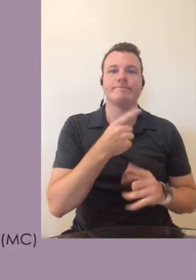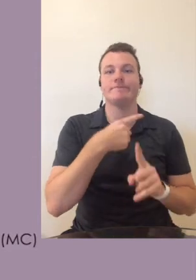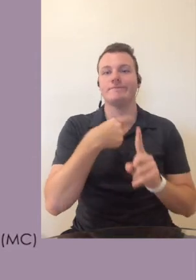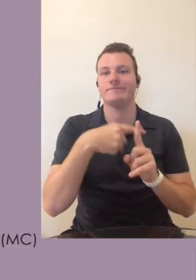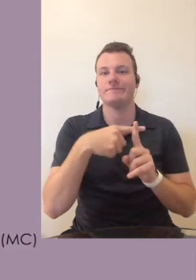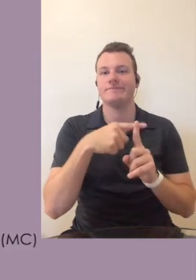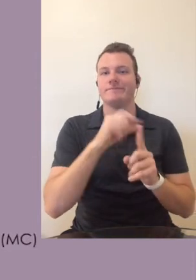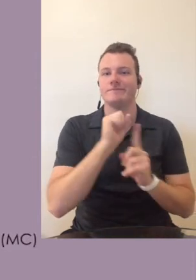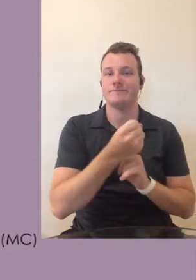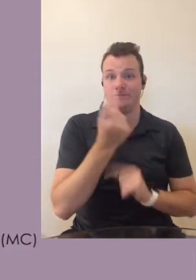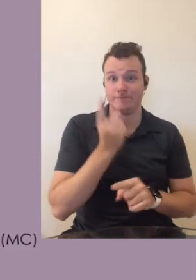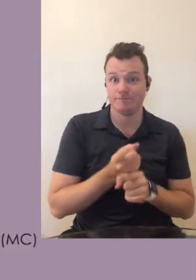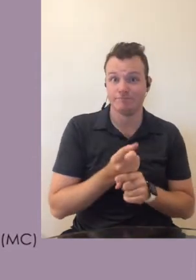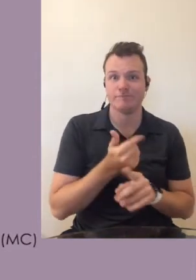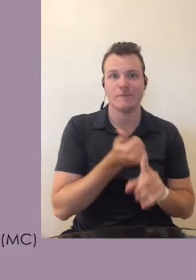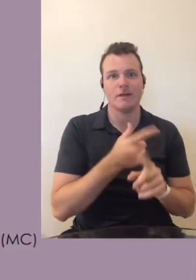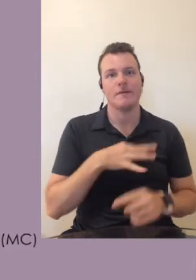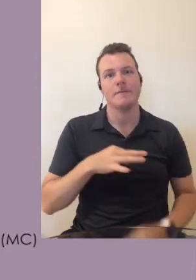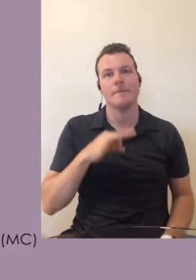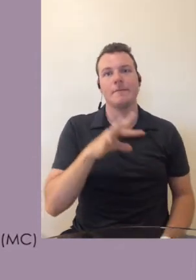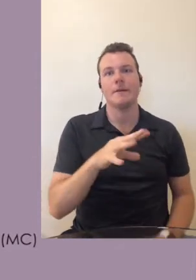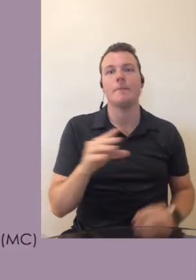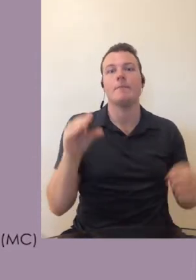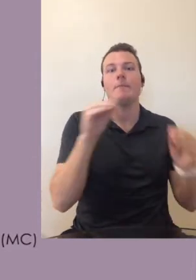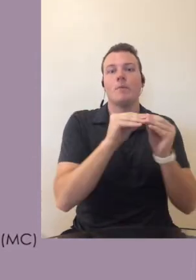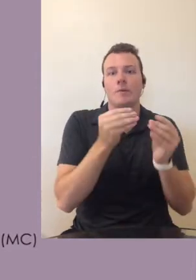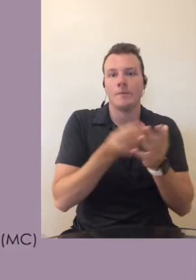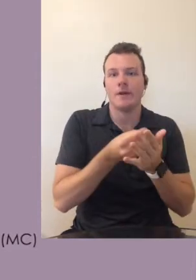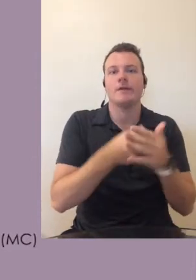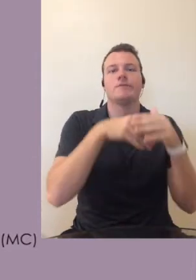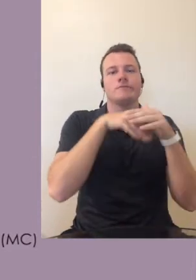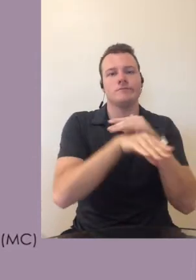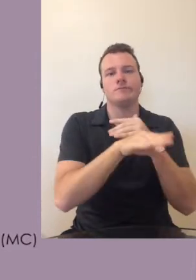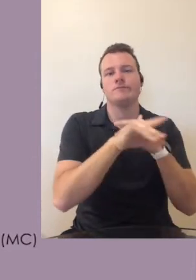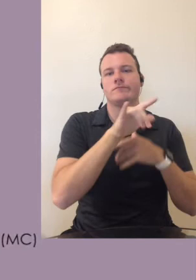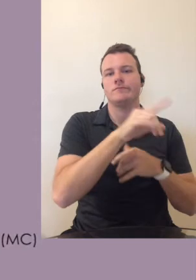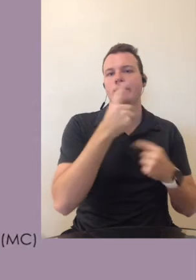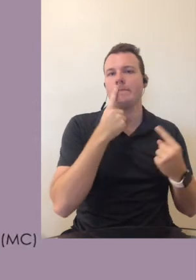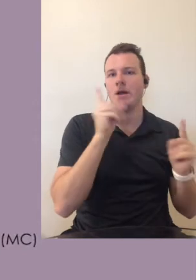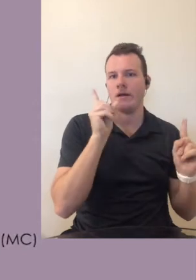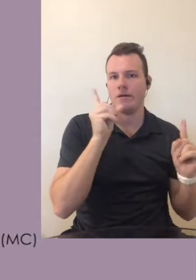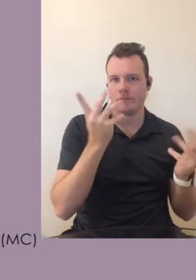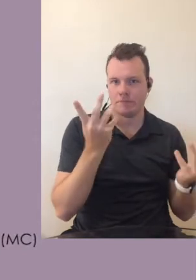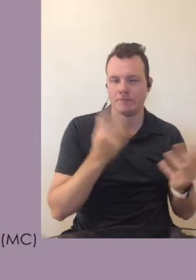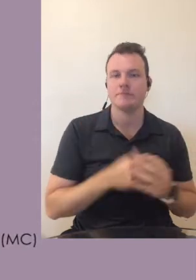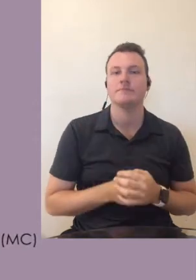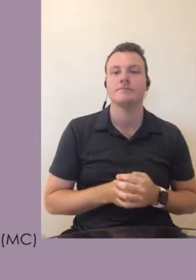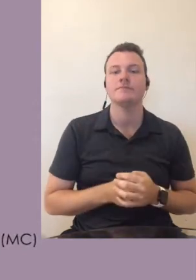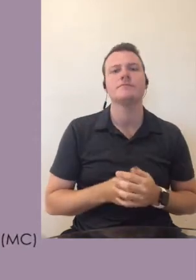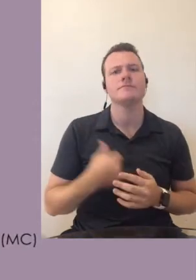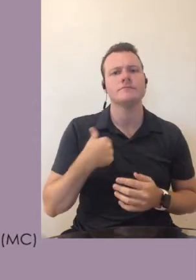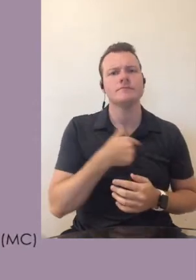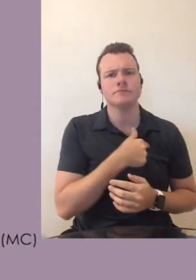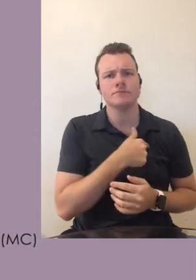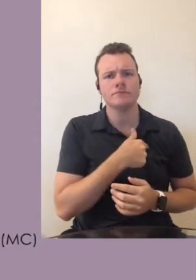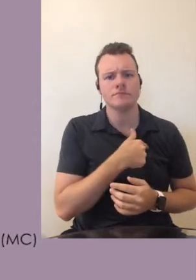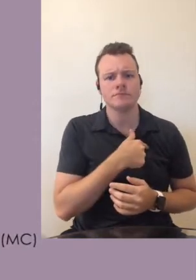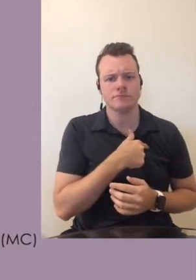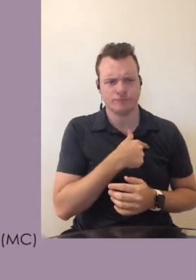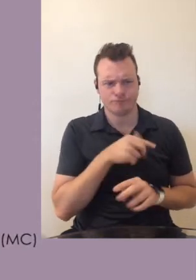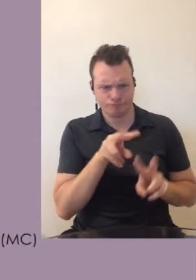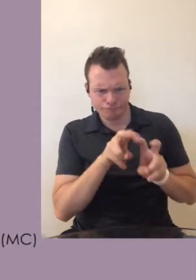positive setting, right? The individual's got to pay some extra monies in order to get on the plane. We can actually